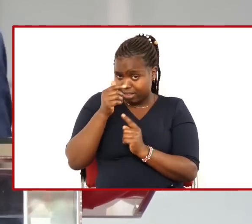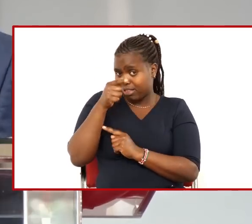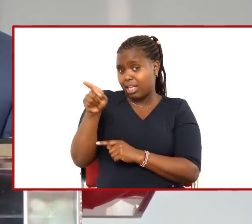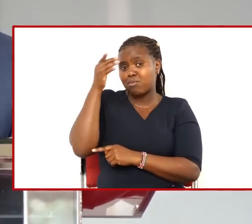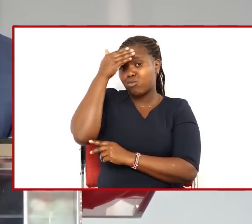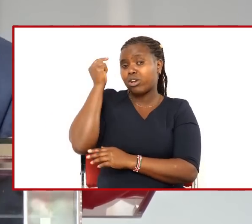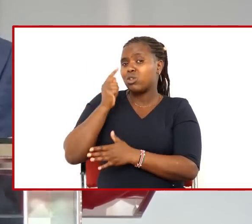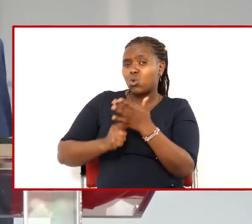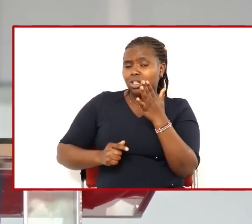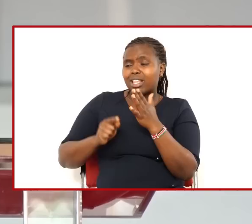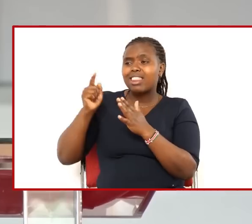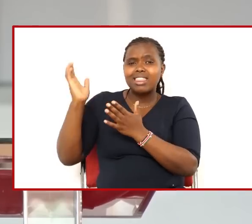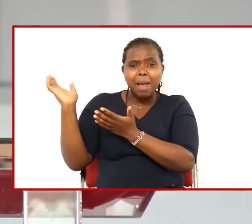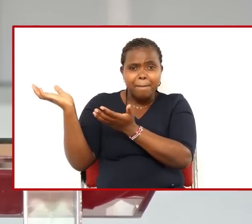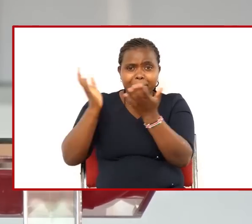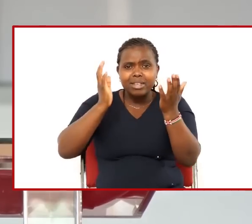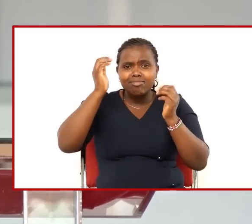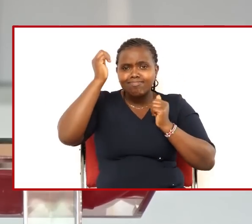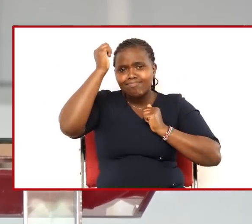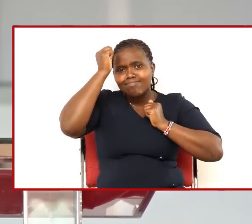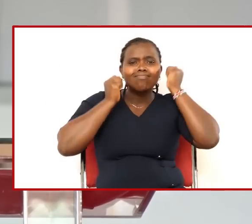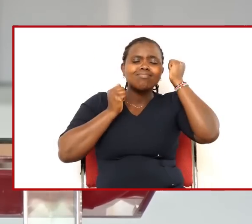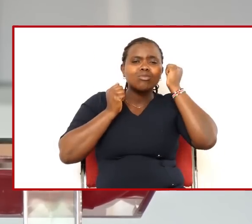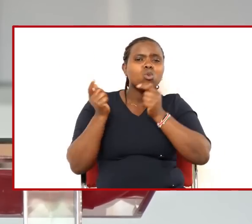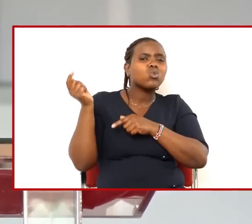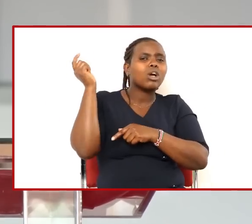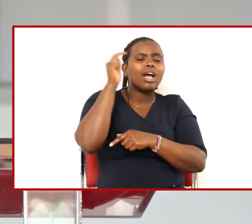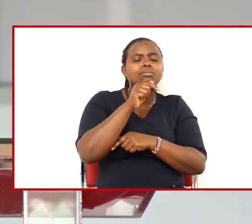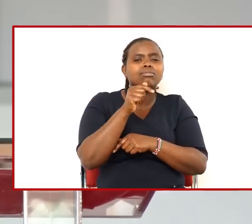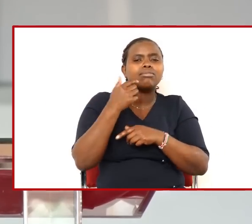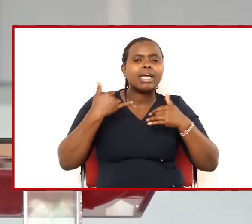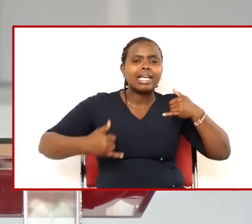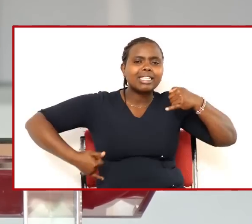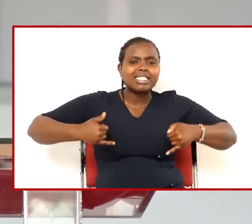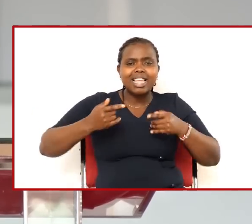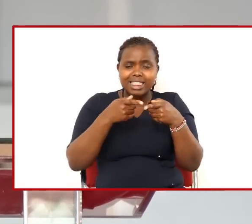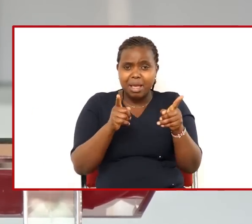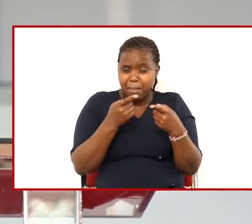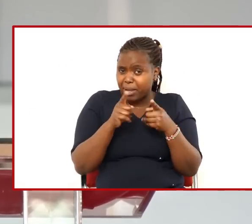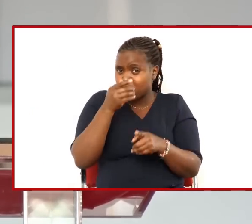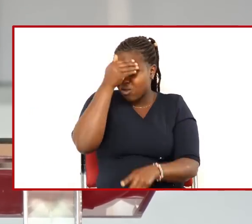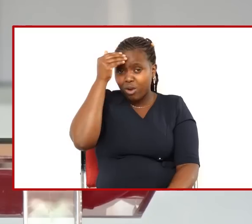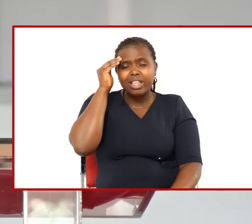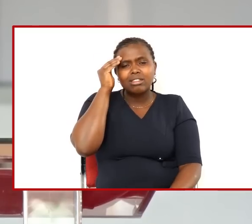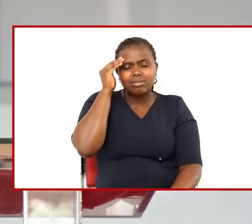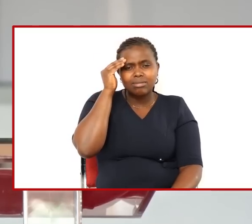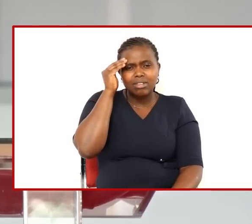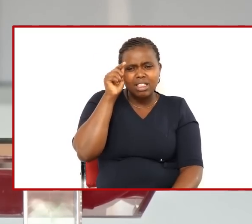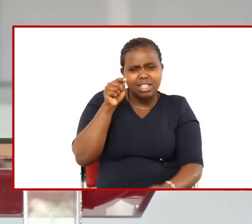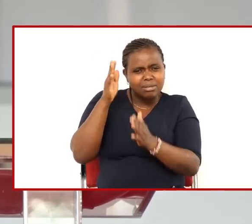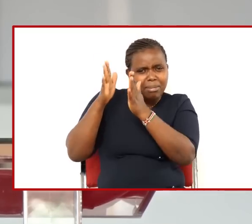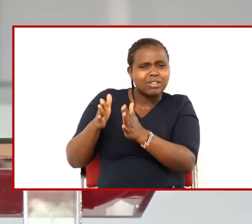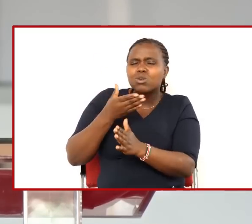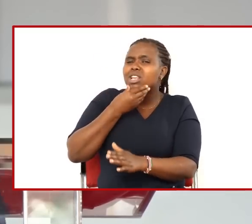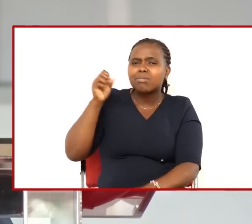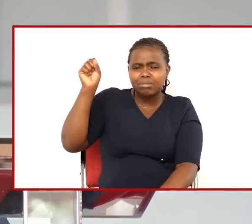forgot, that they are bringing in a soldier to entertain them. They forgot that this